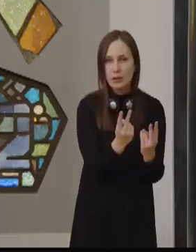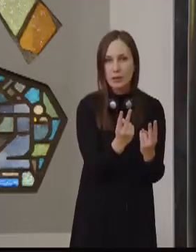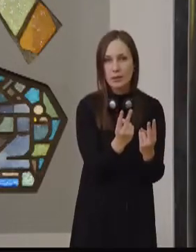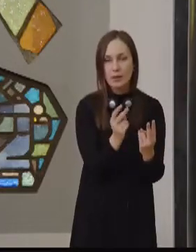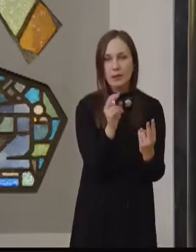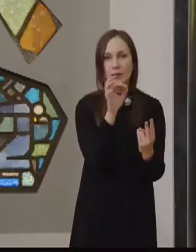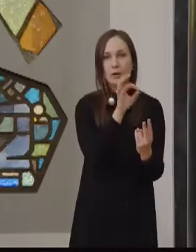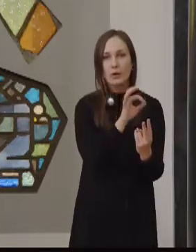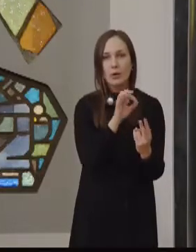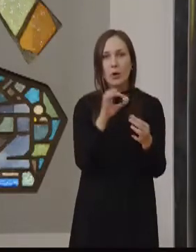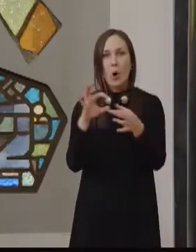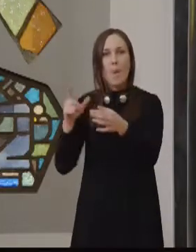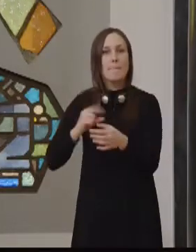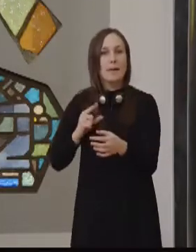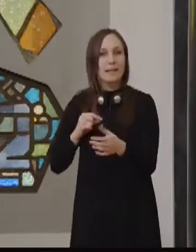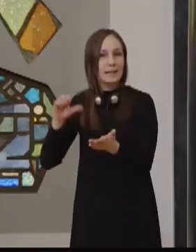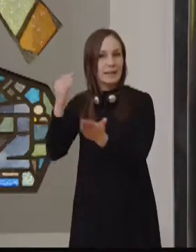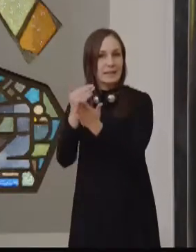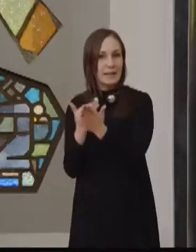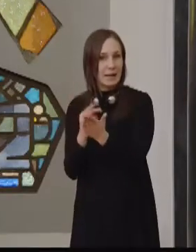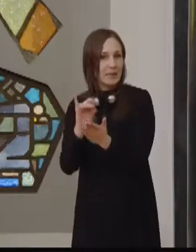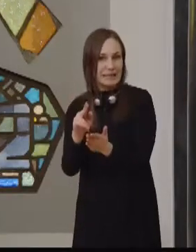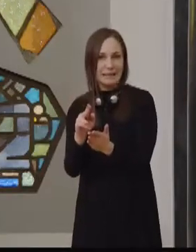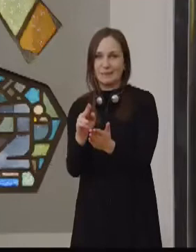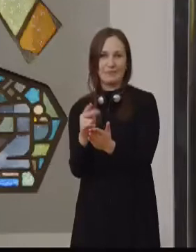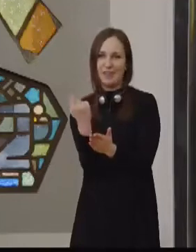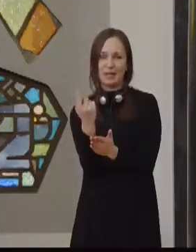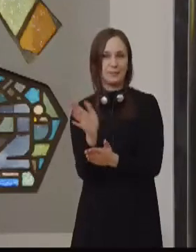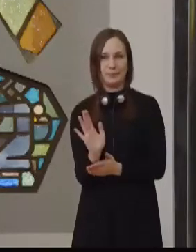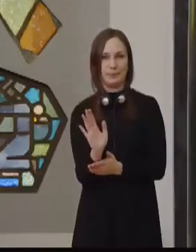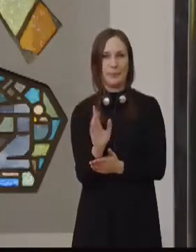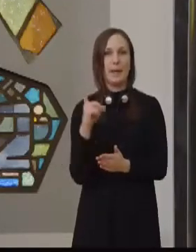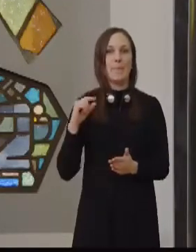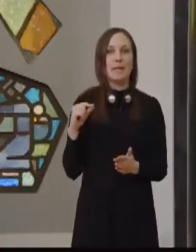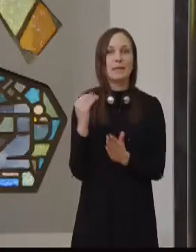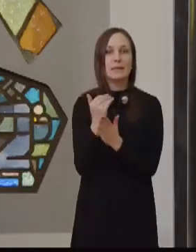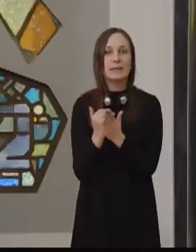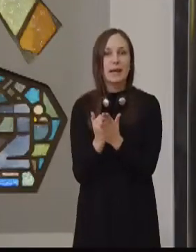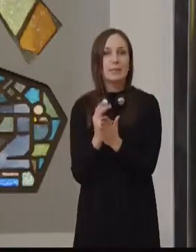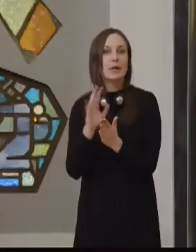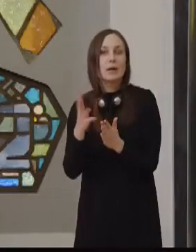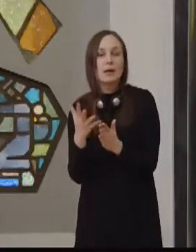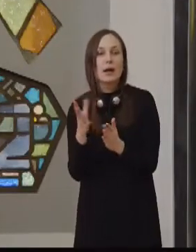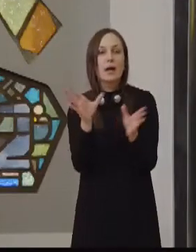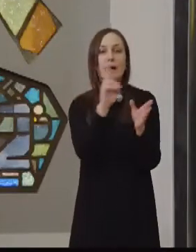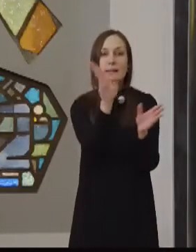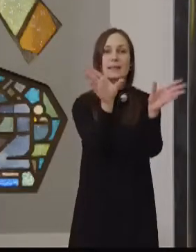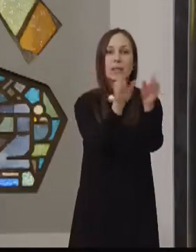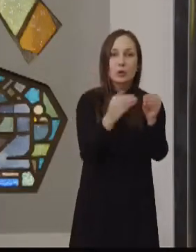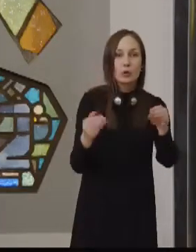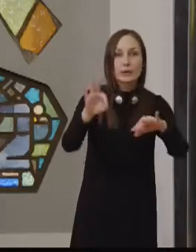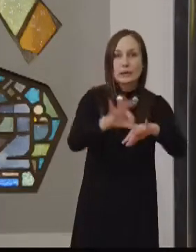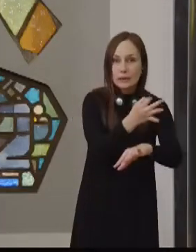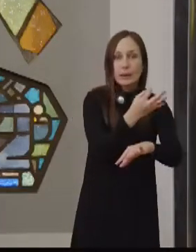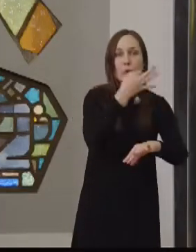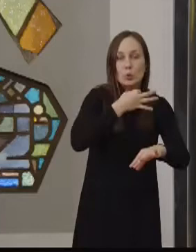the needs of the LGBT community are not limited to the law of the partnership. The law on partnership